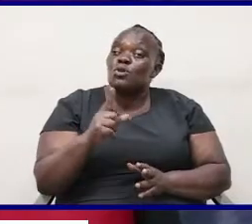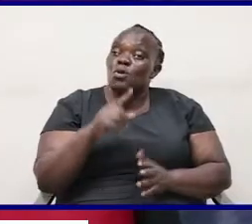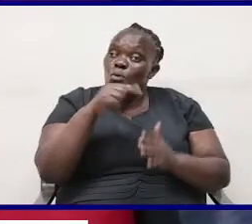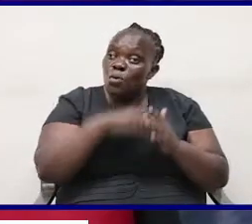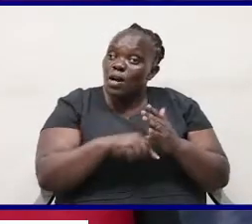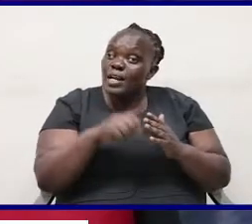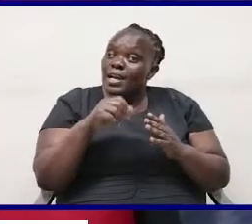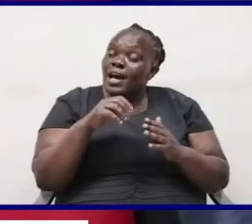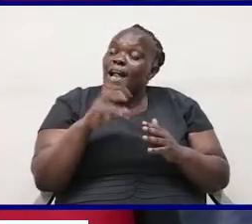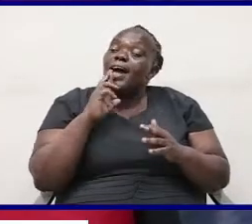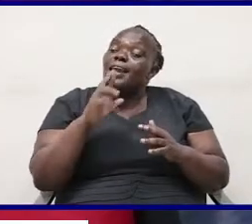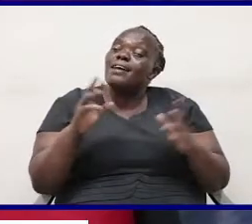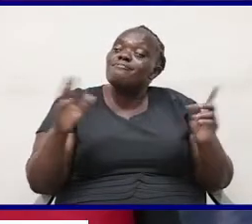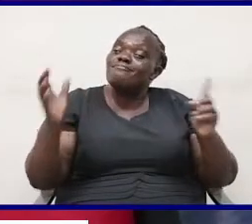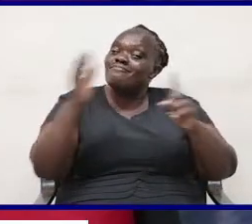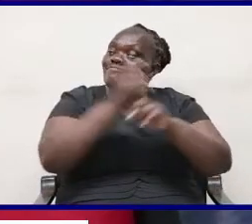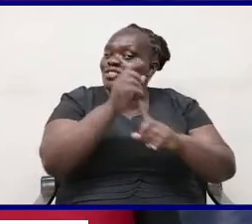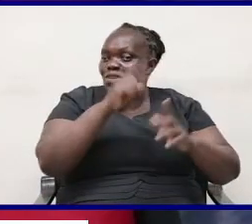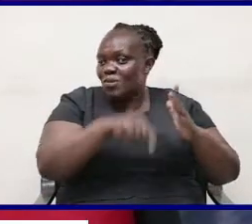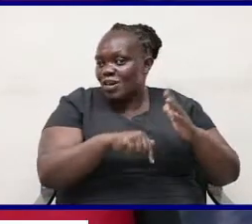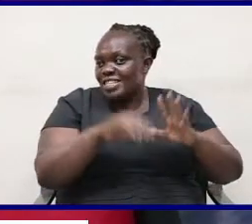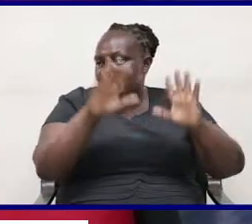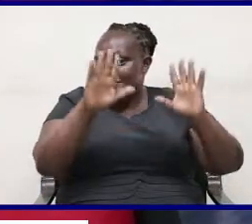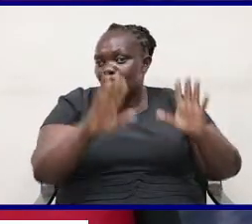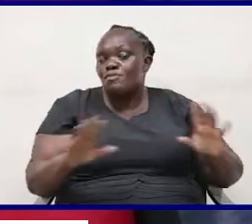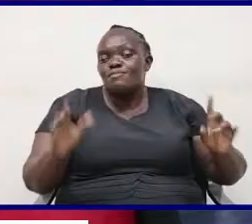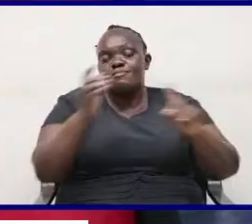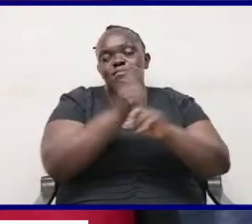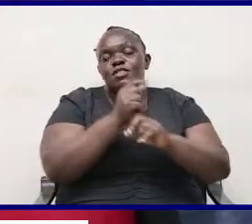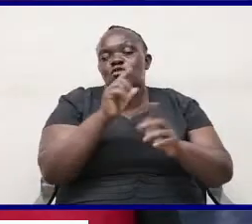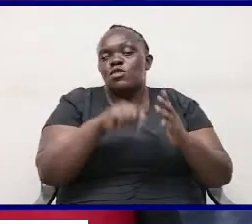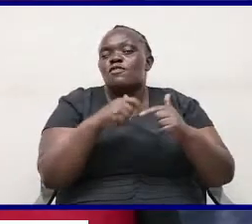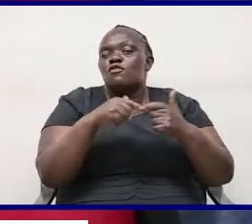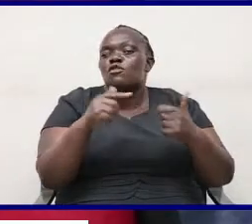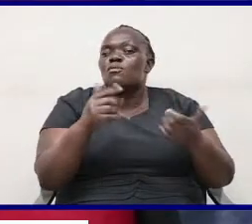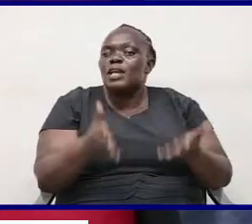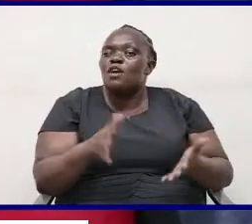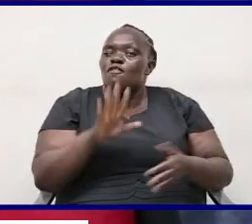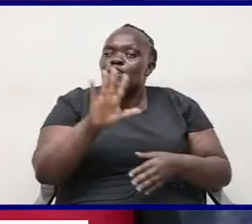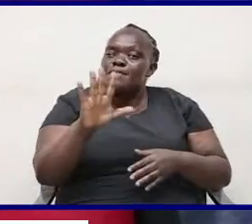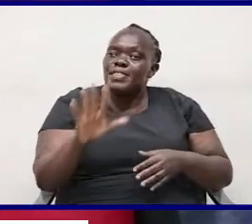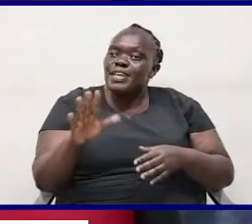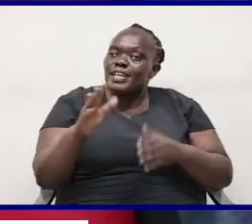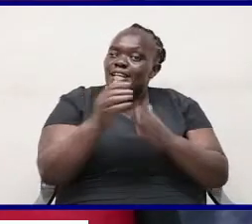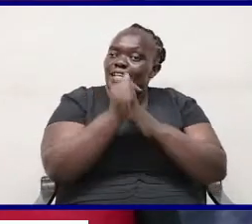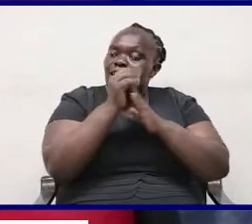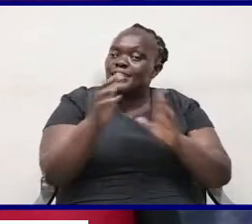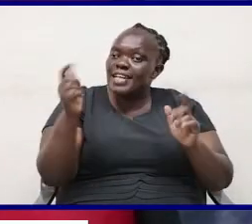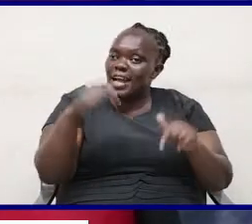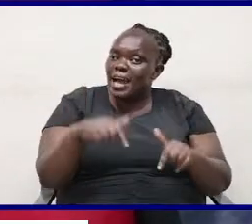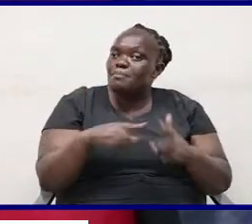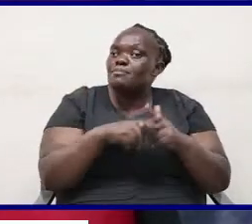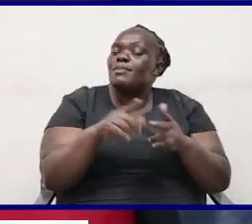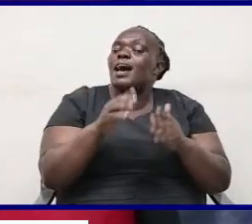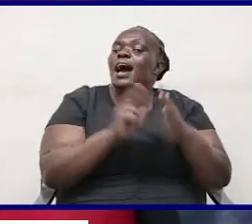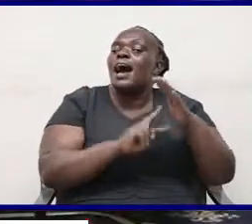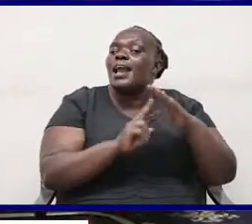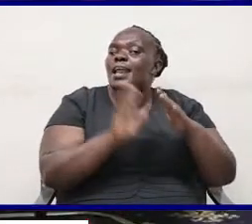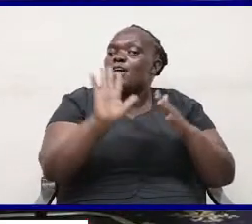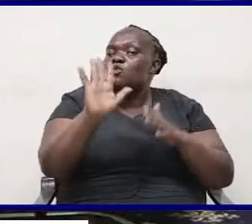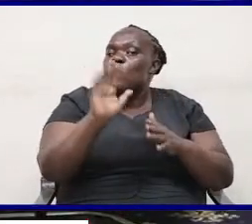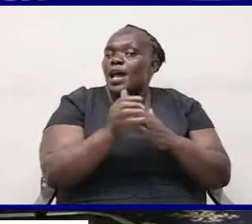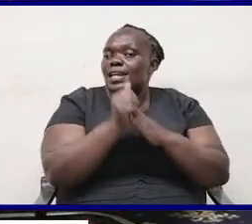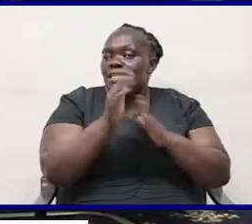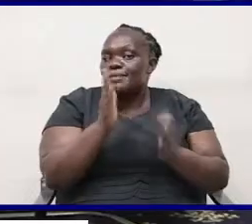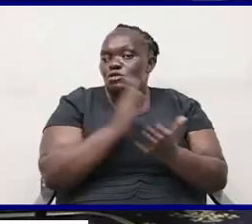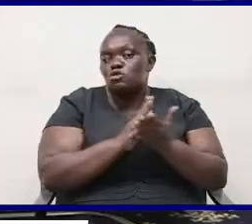So what are some of the key achievements so far the State Department has been able to do since this 5th administration came into force and under your leadership? I know you've not been